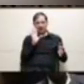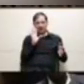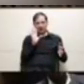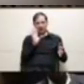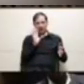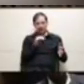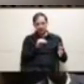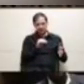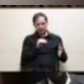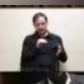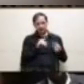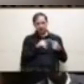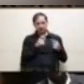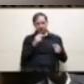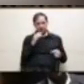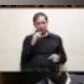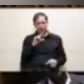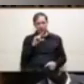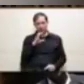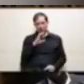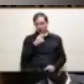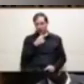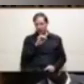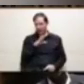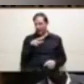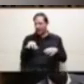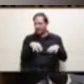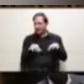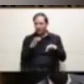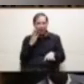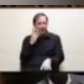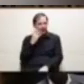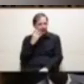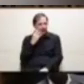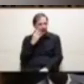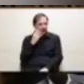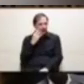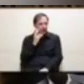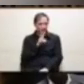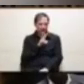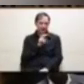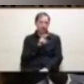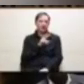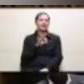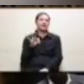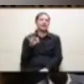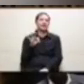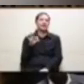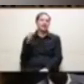Cogta So he was acting on which year now? from 2023.